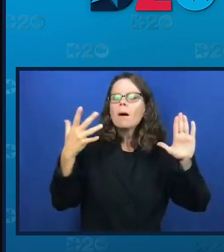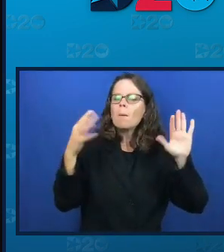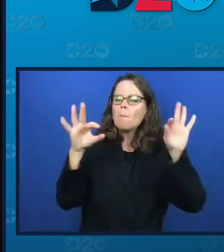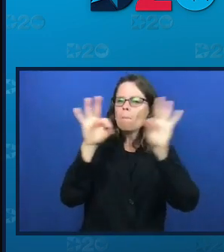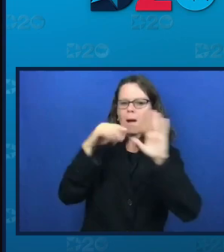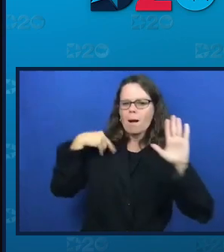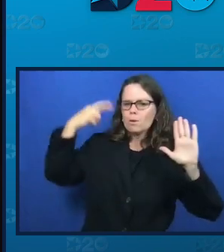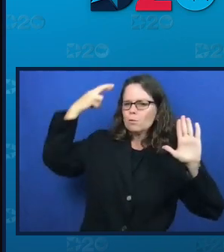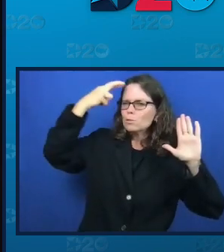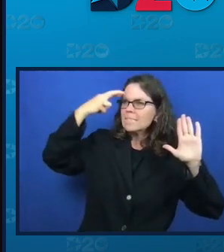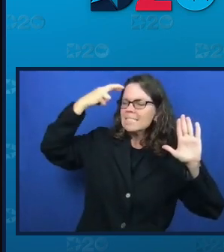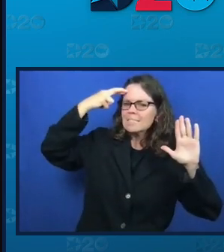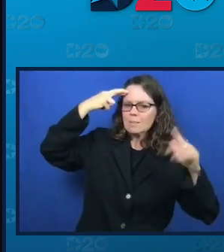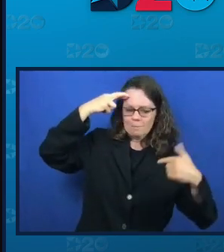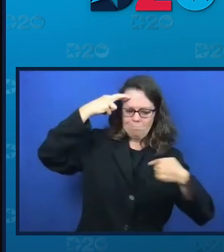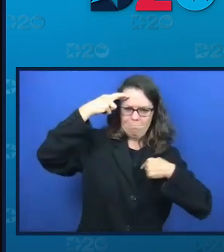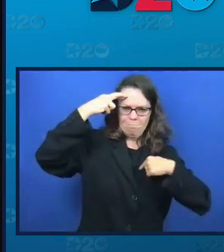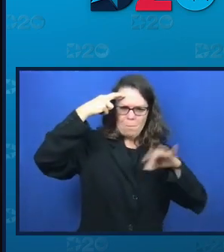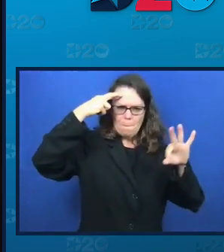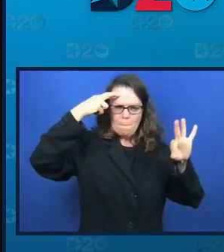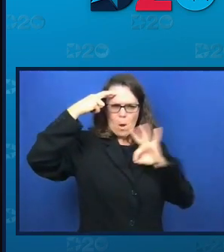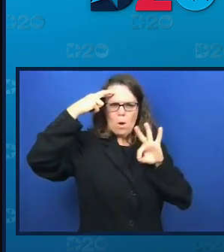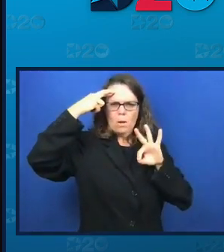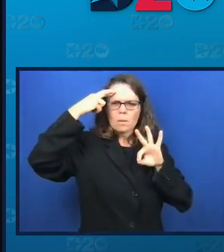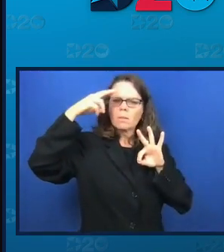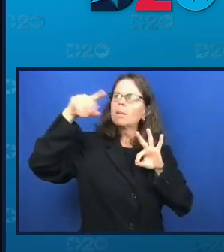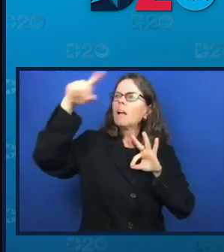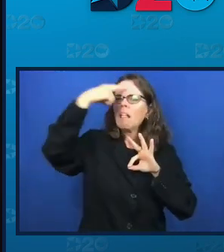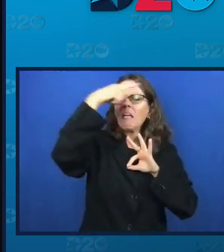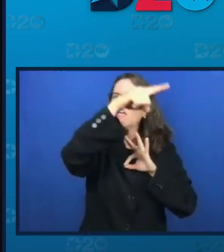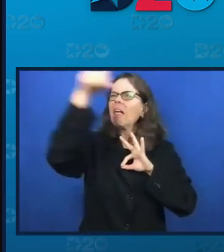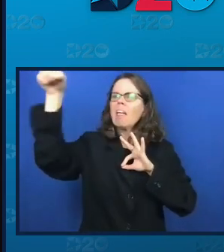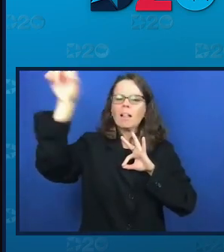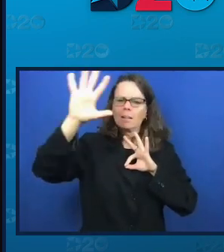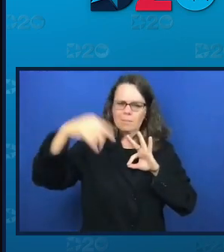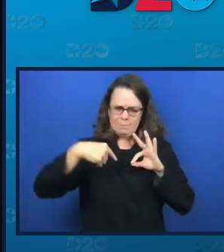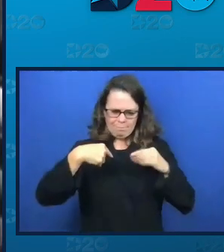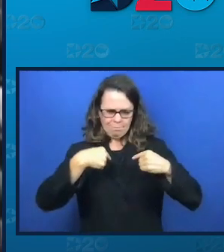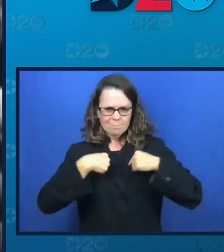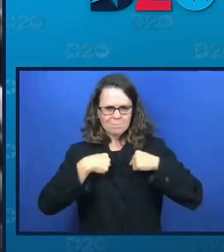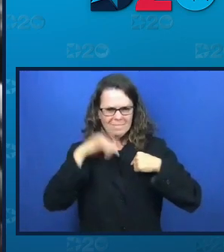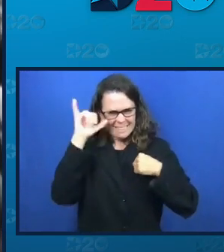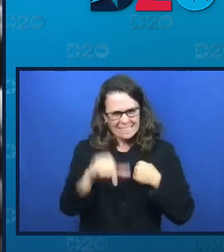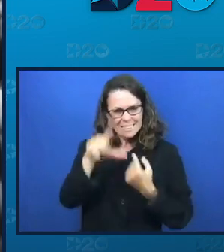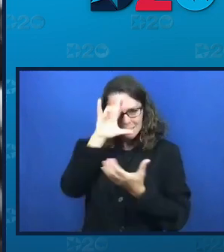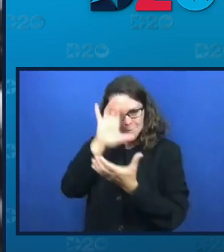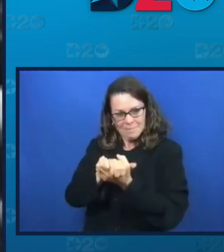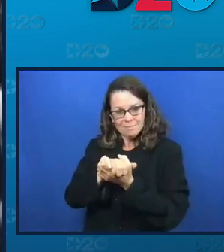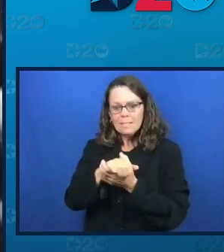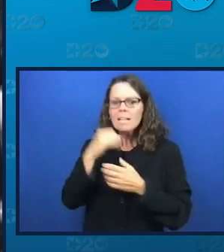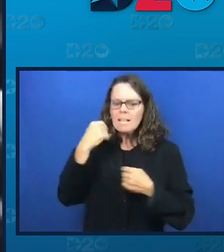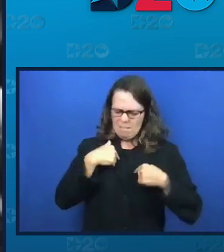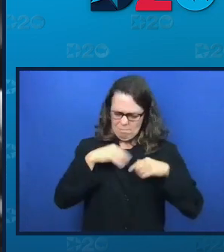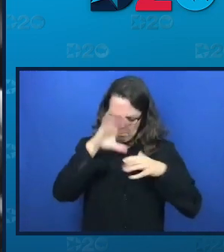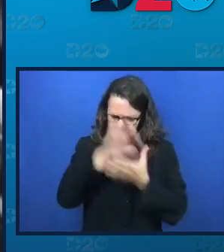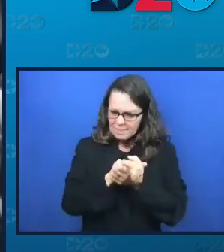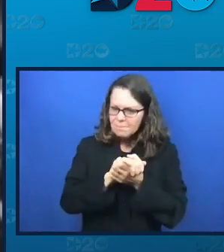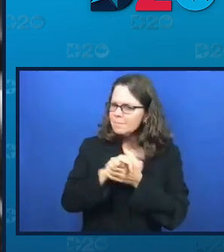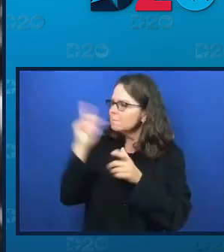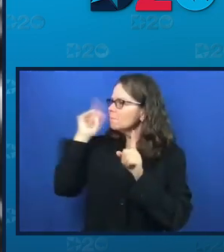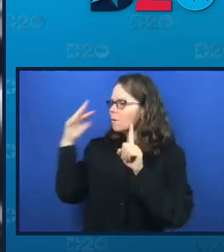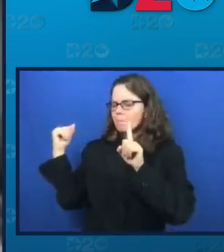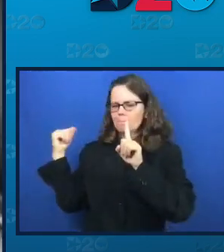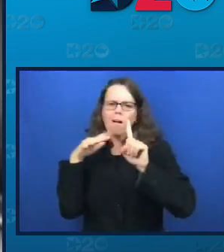bigger than you, and you really believe in it, then you will have people following you. If we do not get meaningful legislation out of